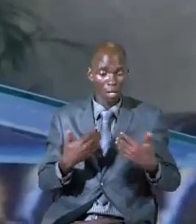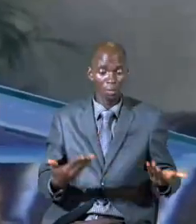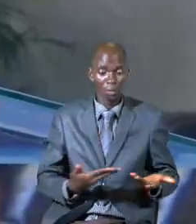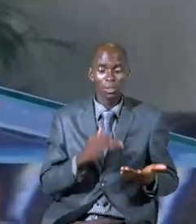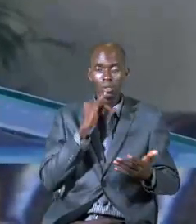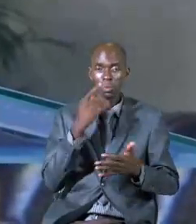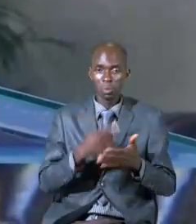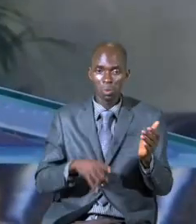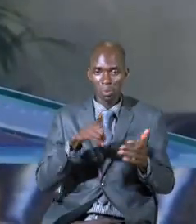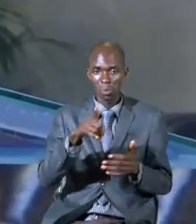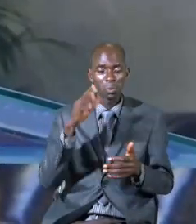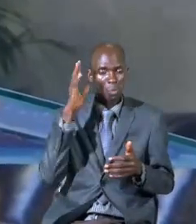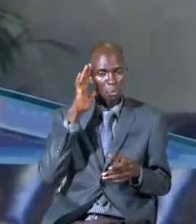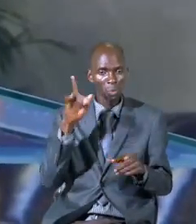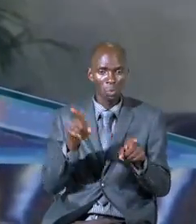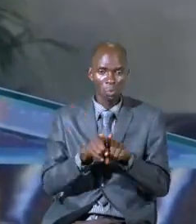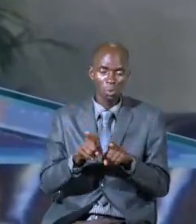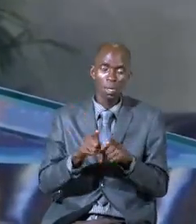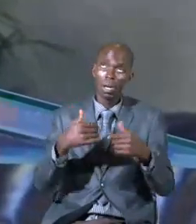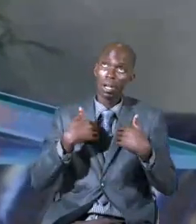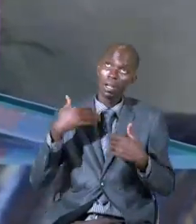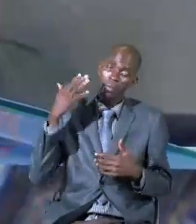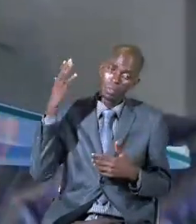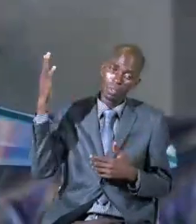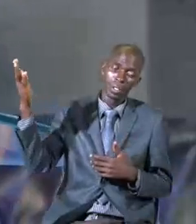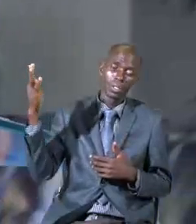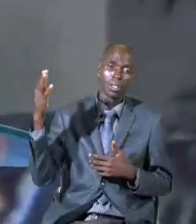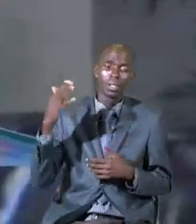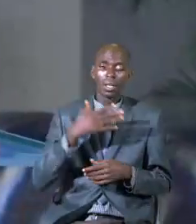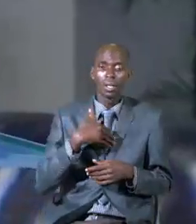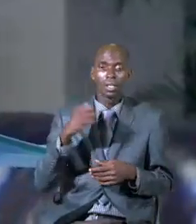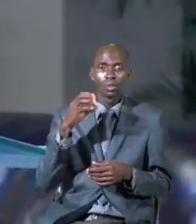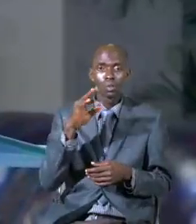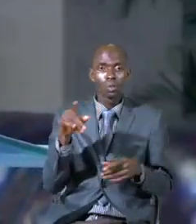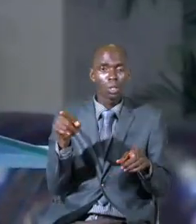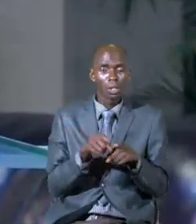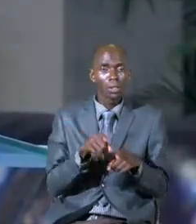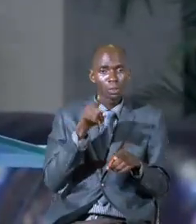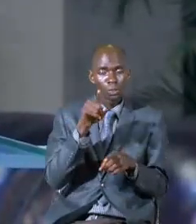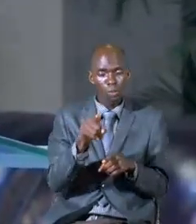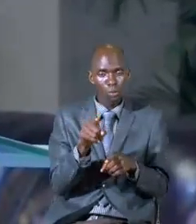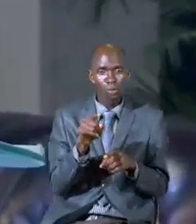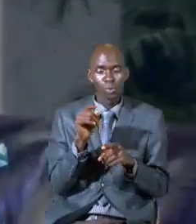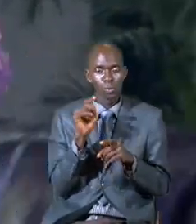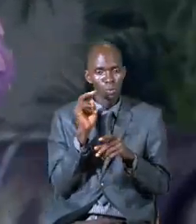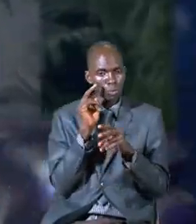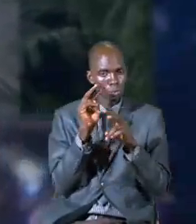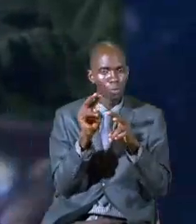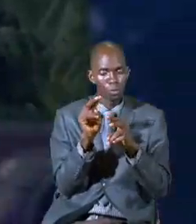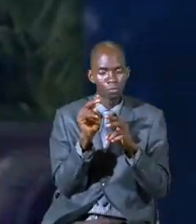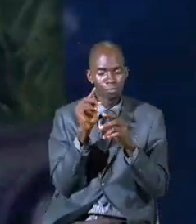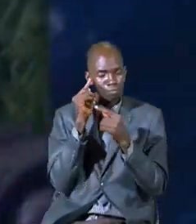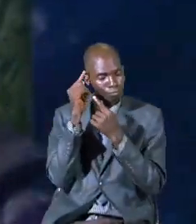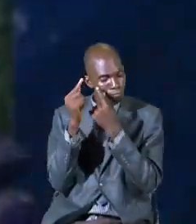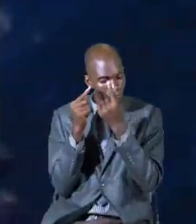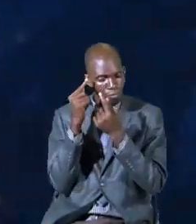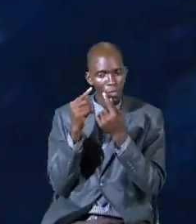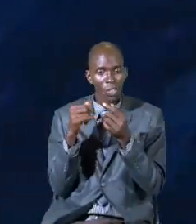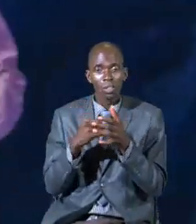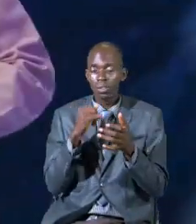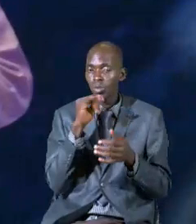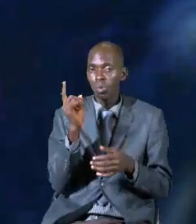to have there. And so, as you look at life, meditate and say, it's not where I am that